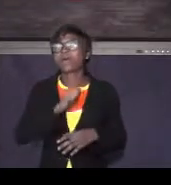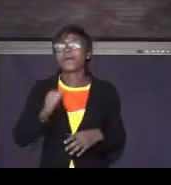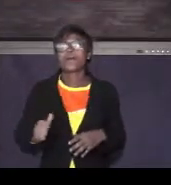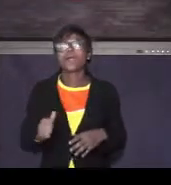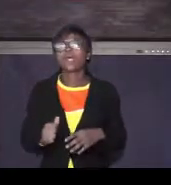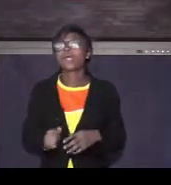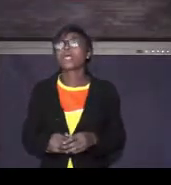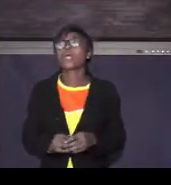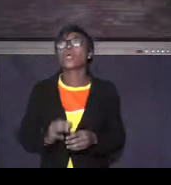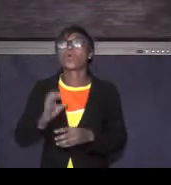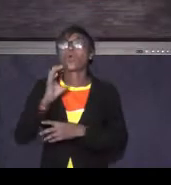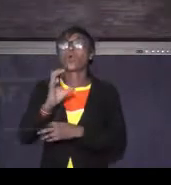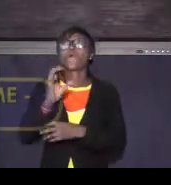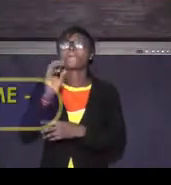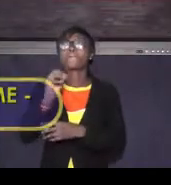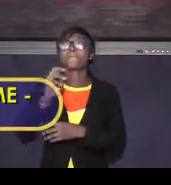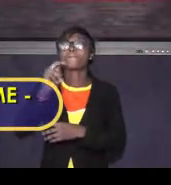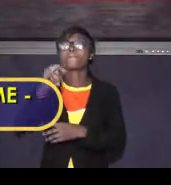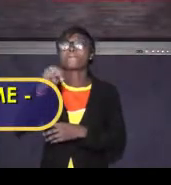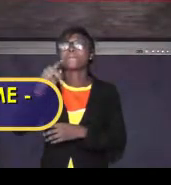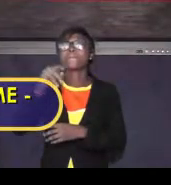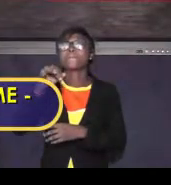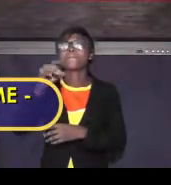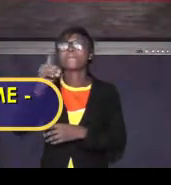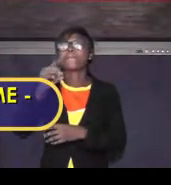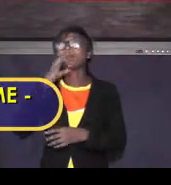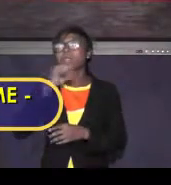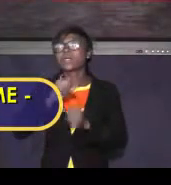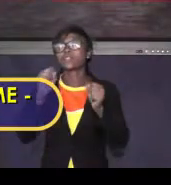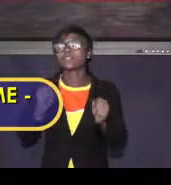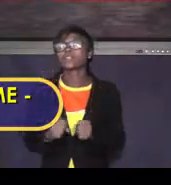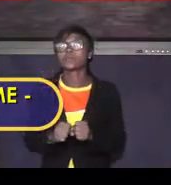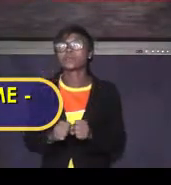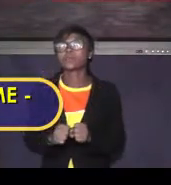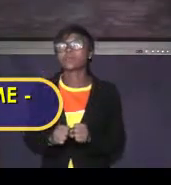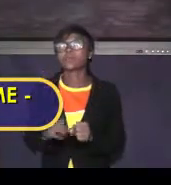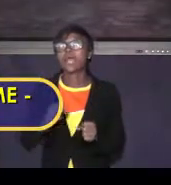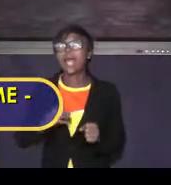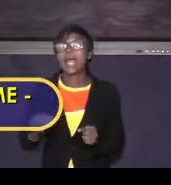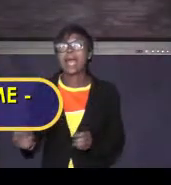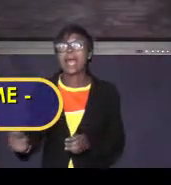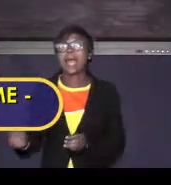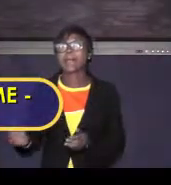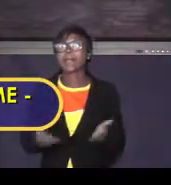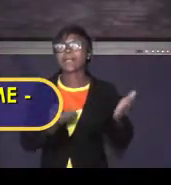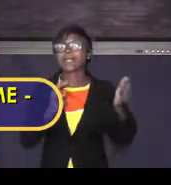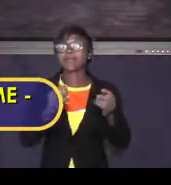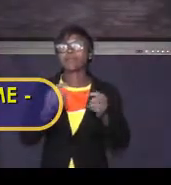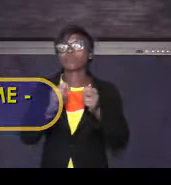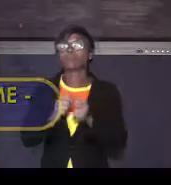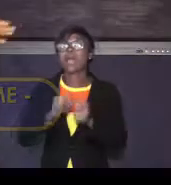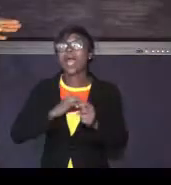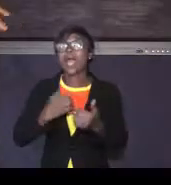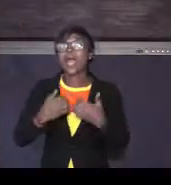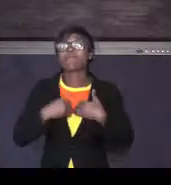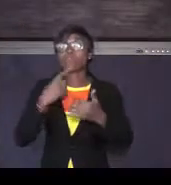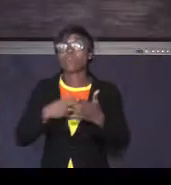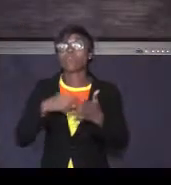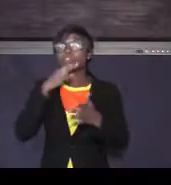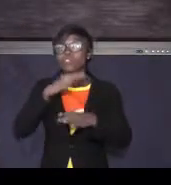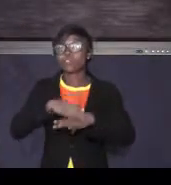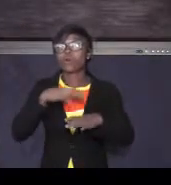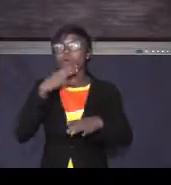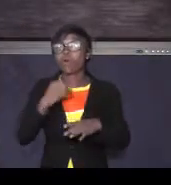shape. Like this. See what I have done? I've taken this square and I've taken this triangle and I bring them together. I have what is